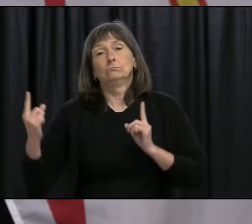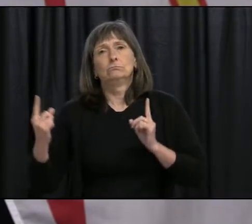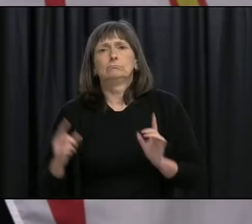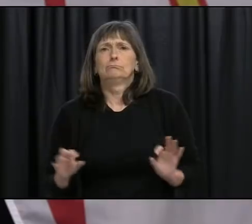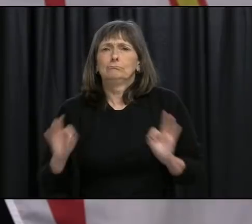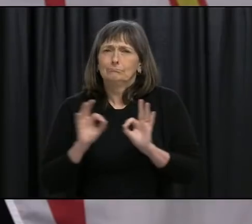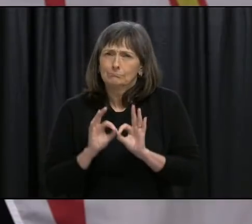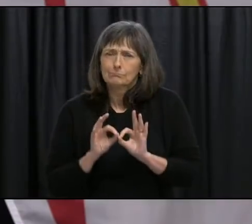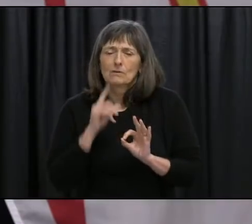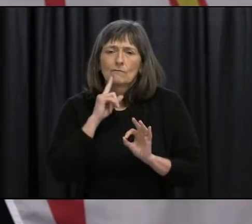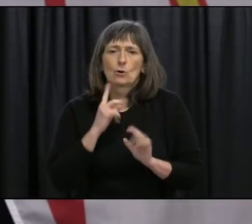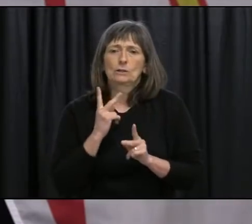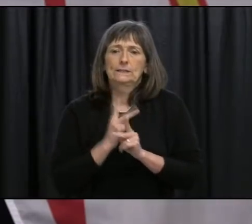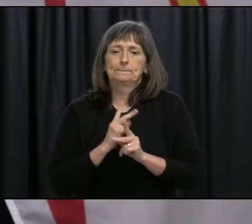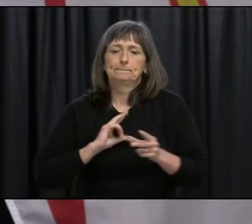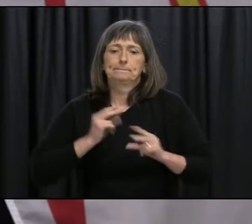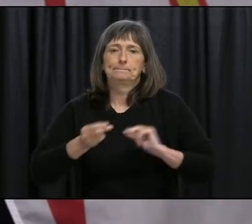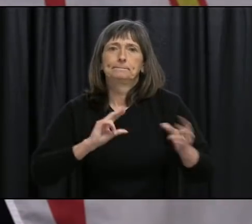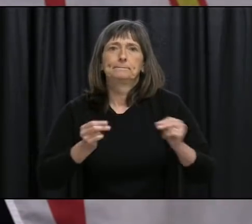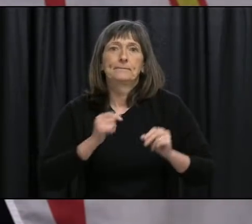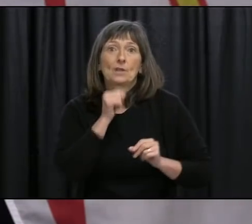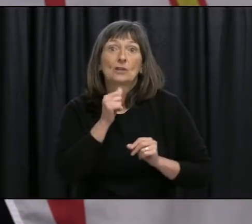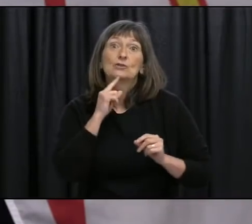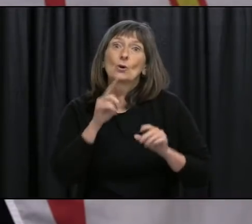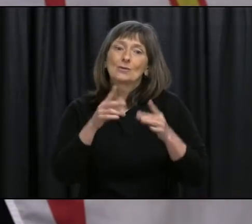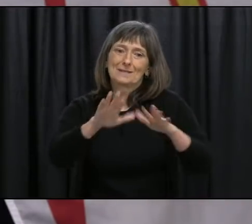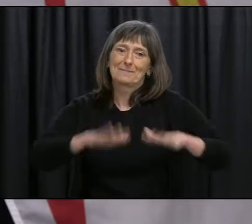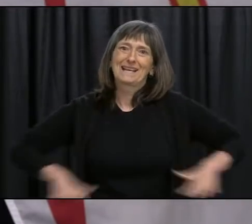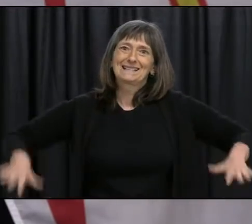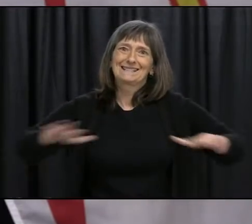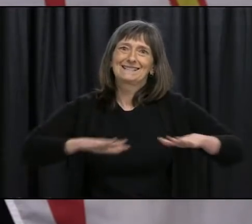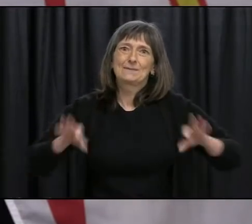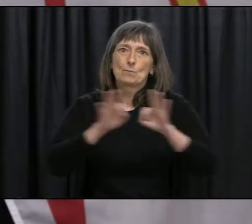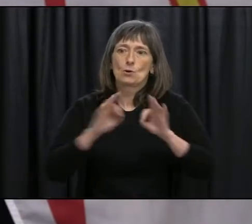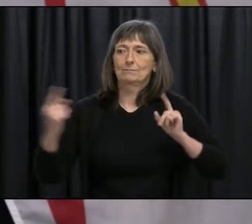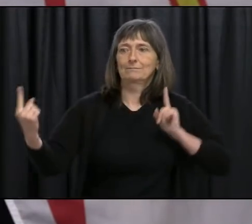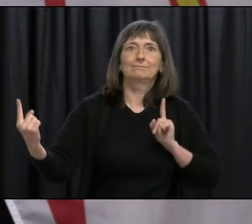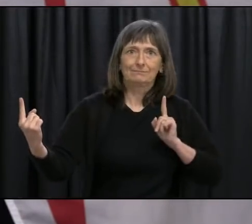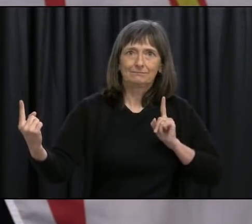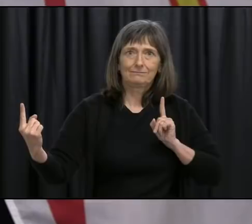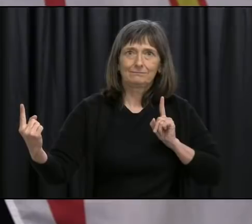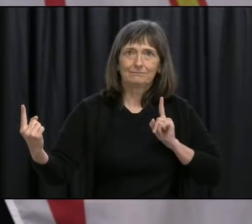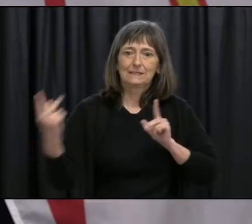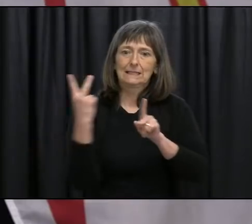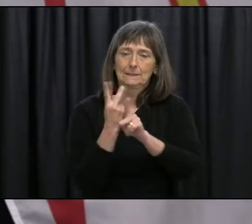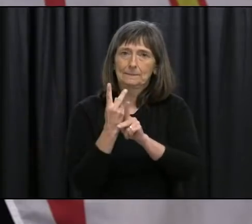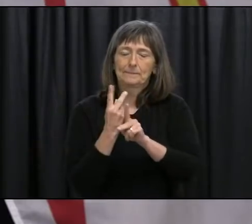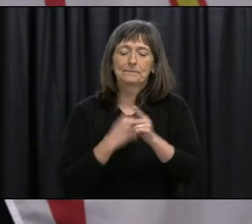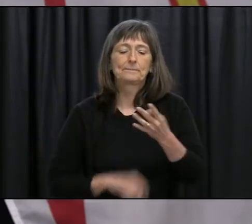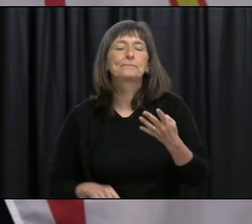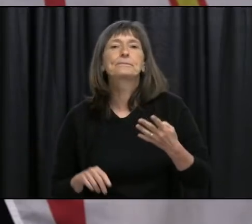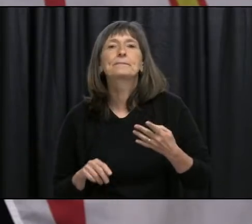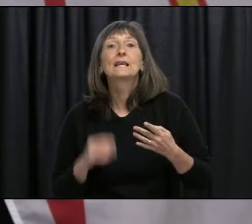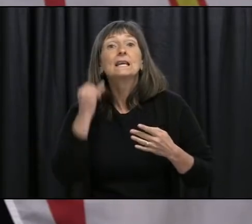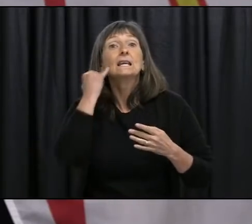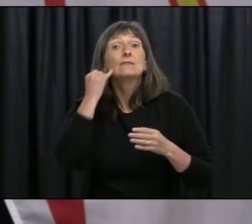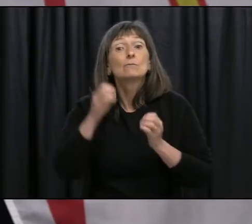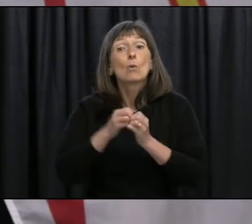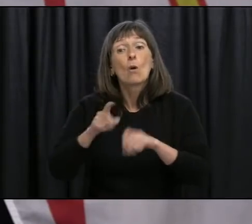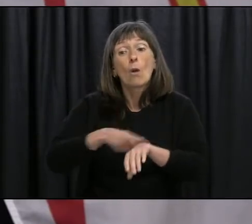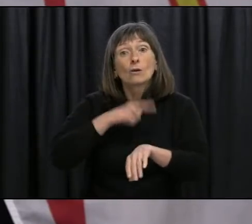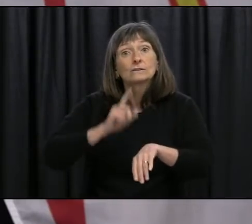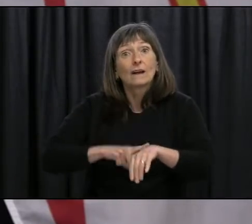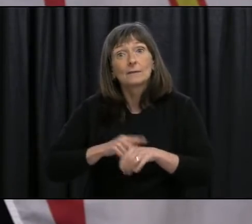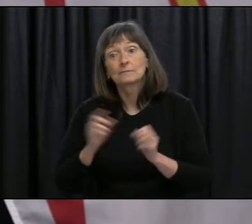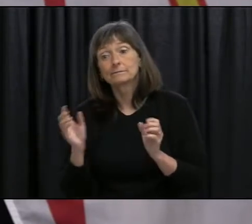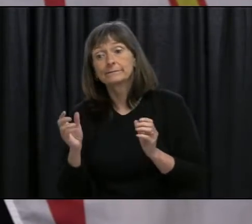sure your space can accommodate this important protective measure. The risk of infection increases as people spend longer amounts